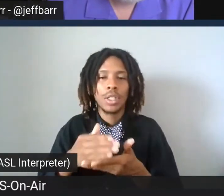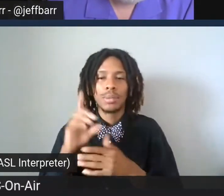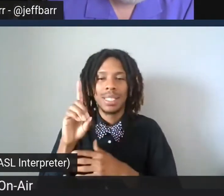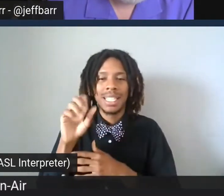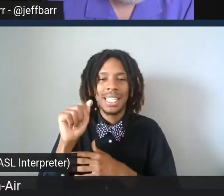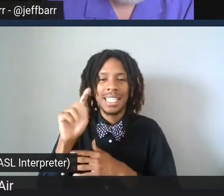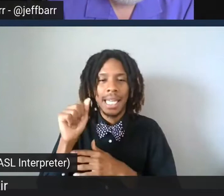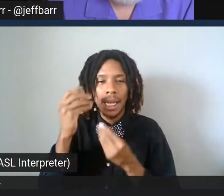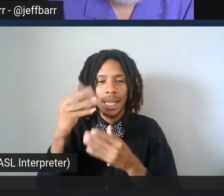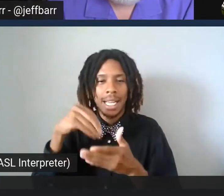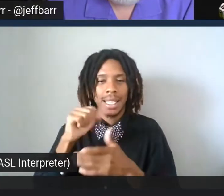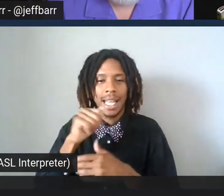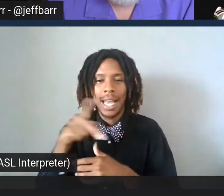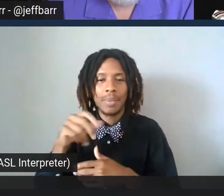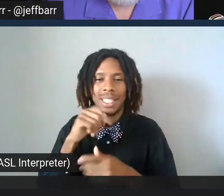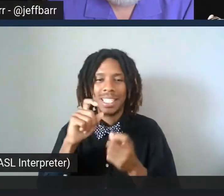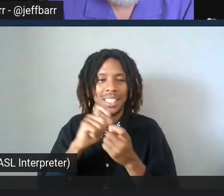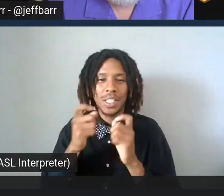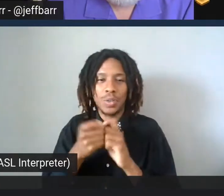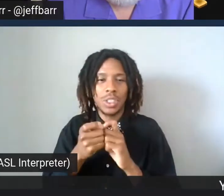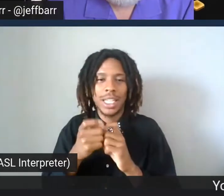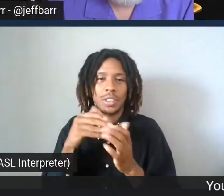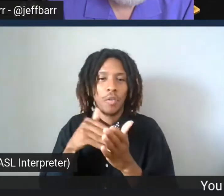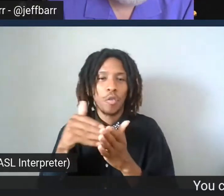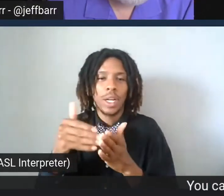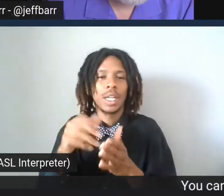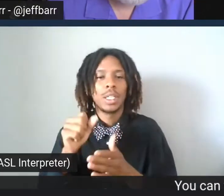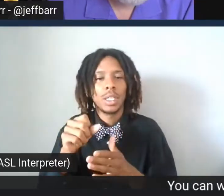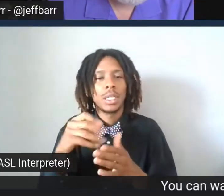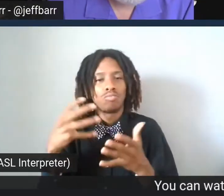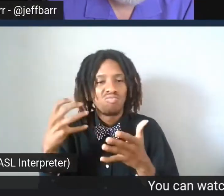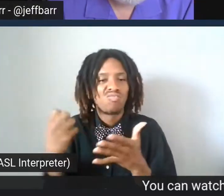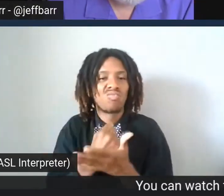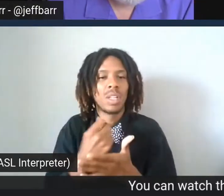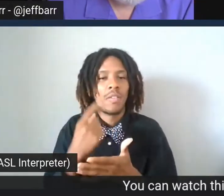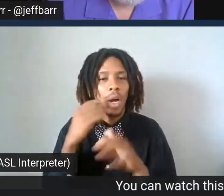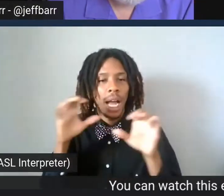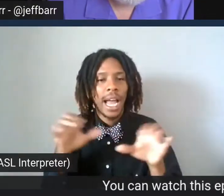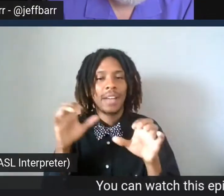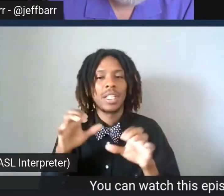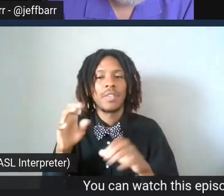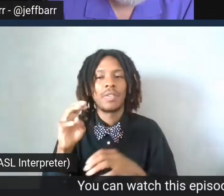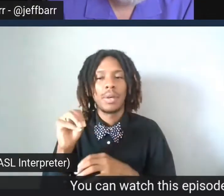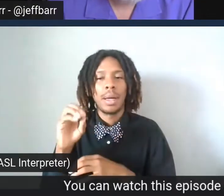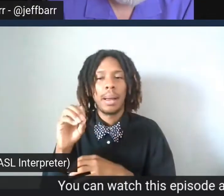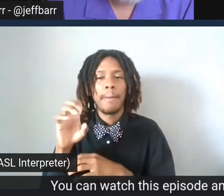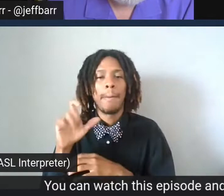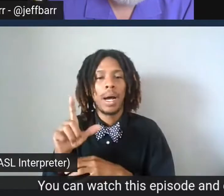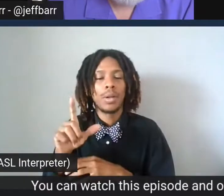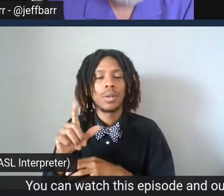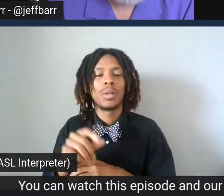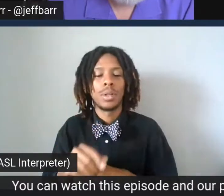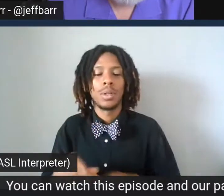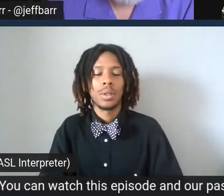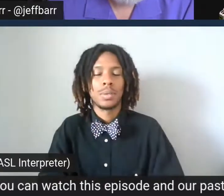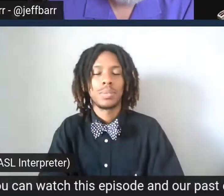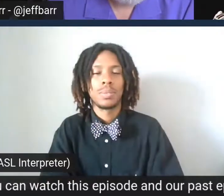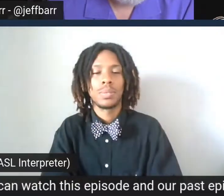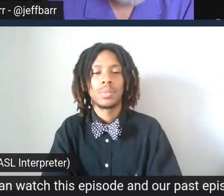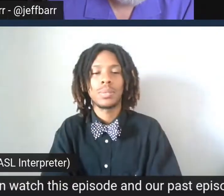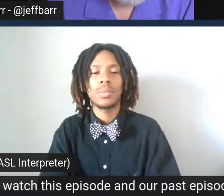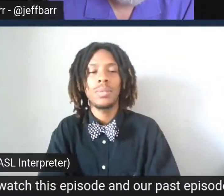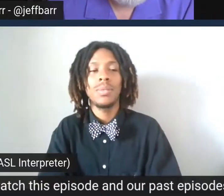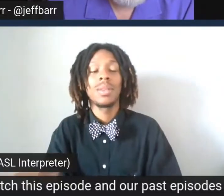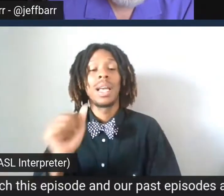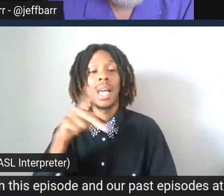in their application that does not change very frequently. So they can take advantage of an active model. So in that case, application